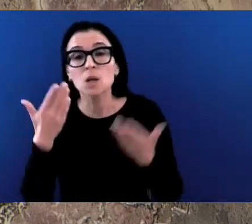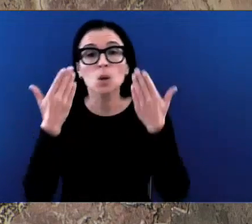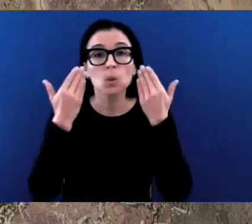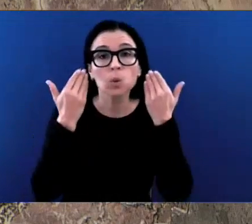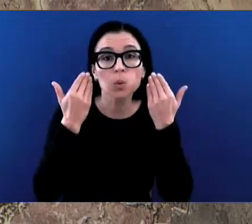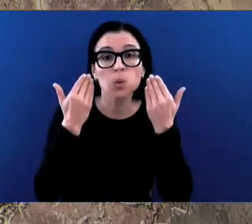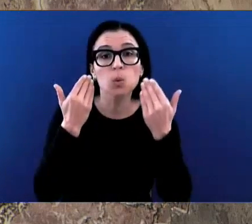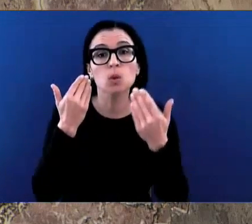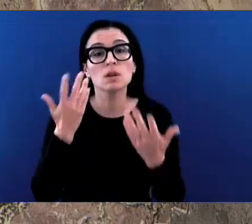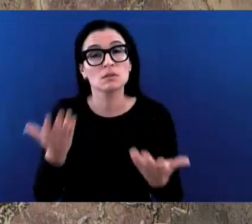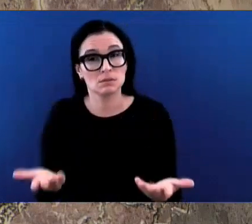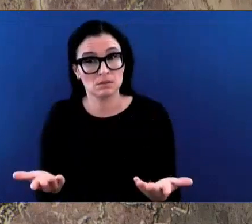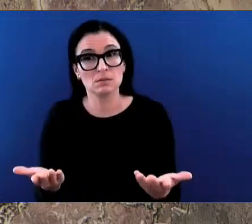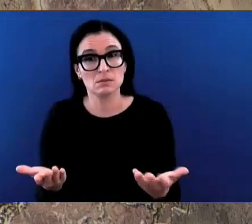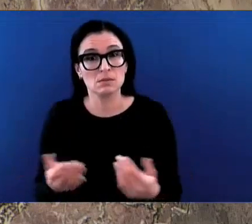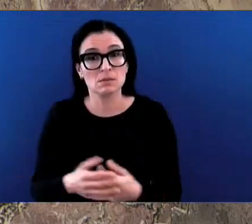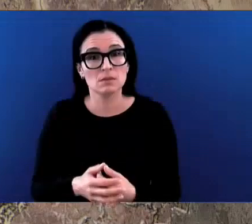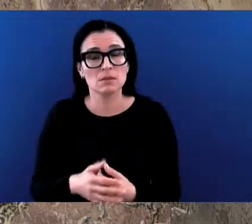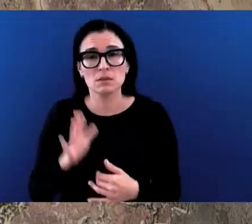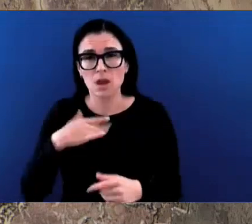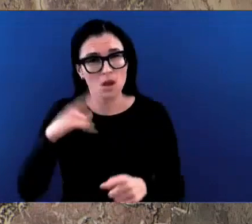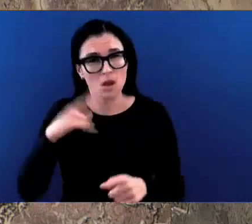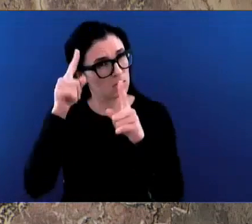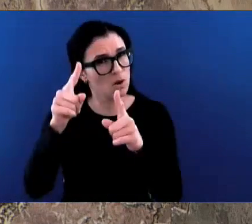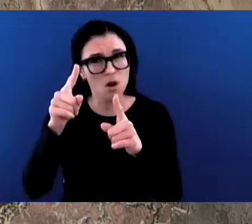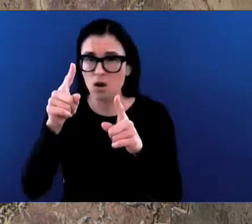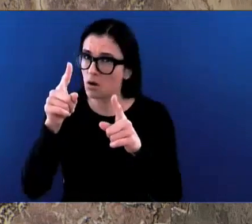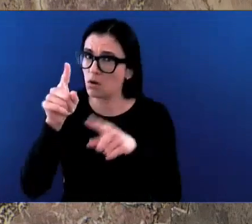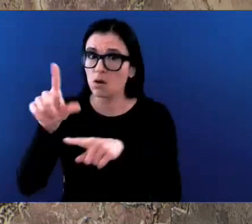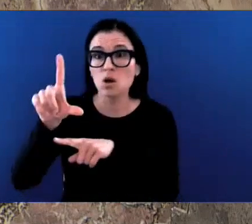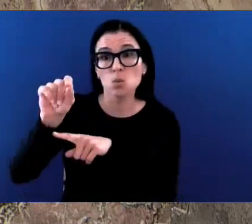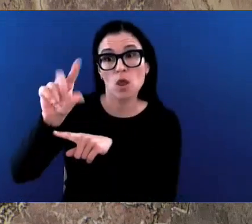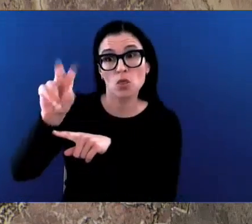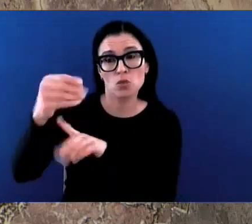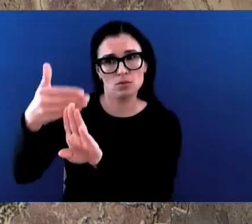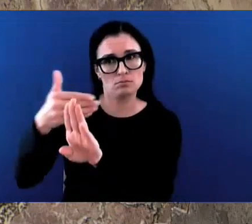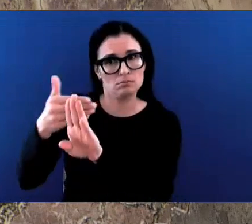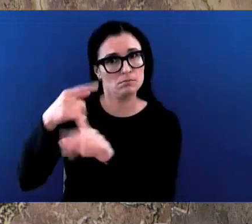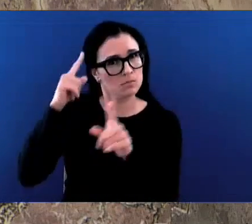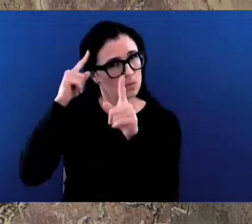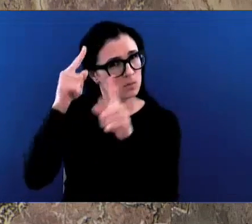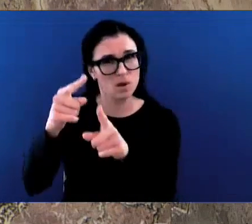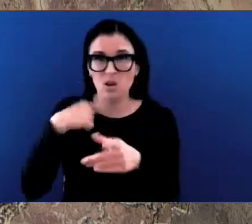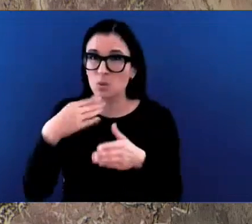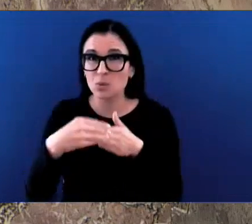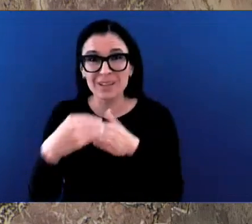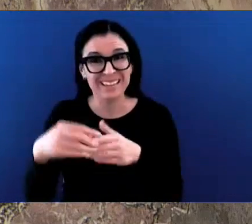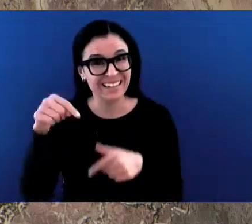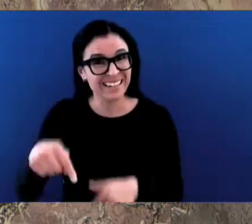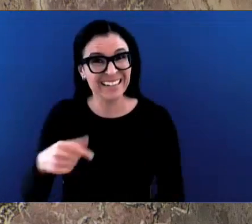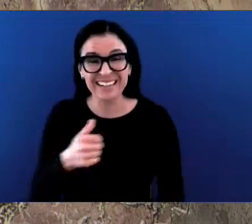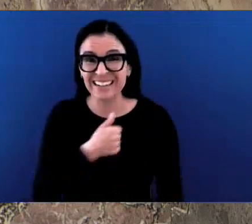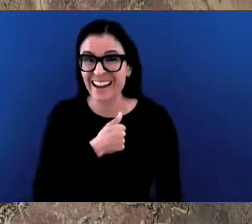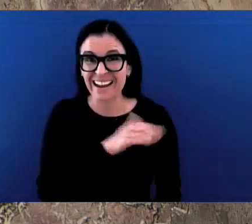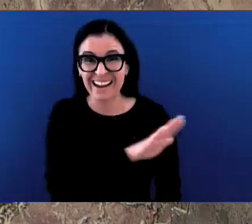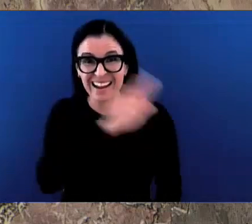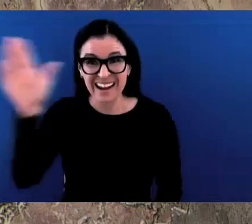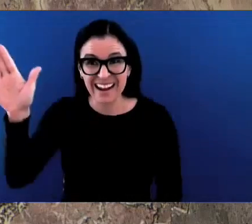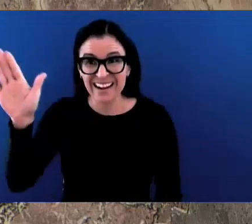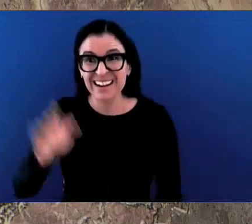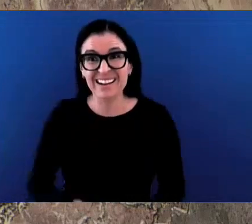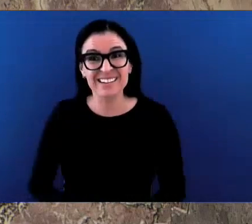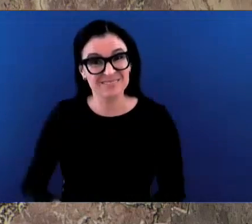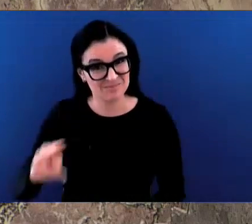Canada, we're leading in North America, and what we introduced with respect to both clean energy and